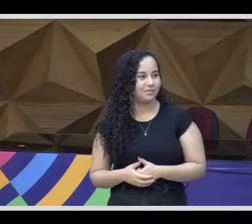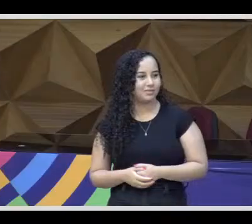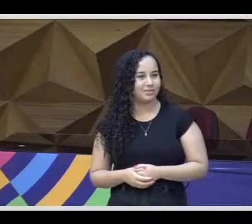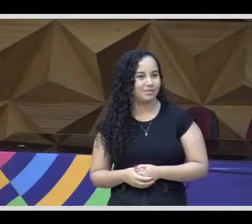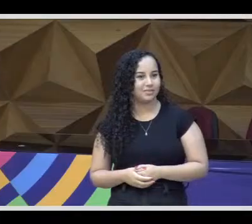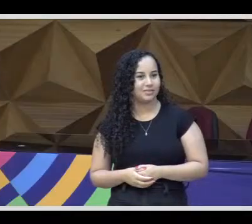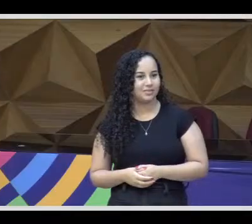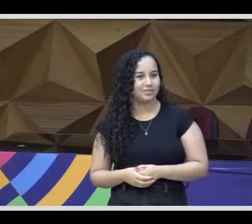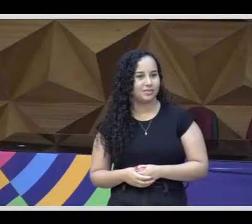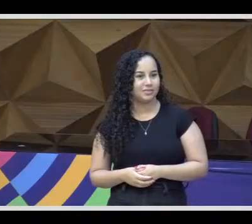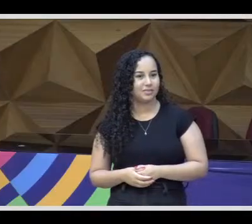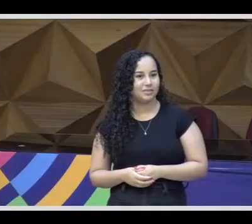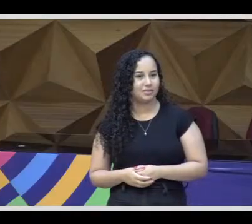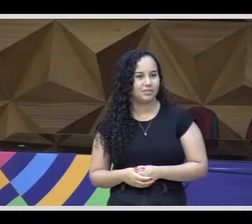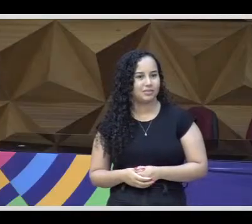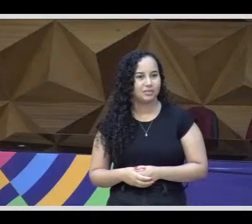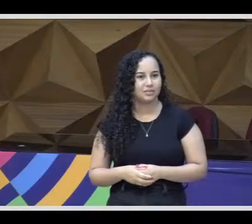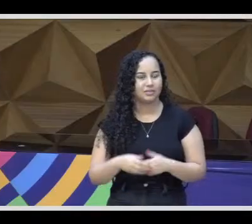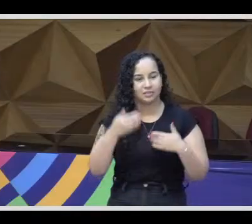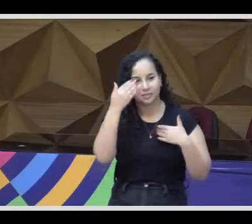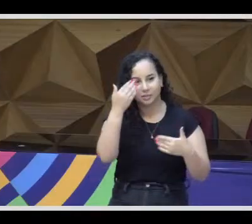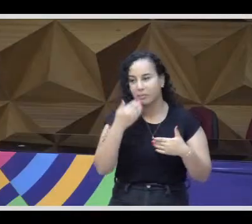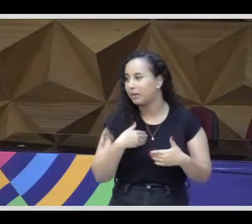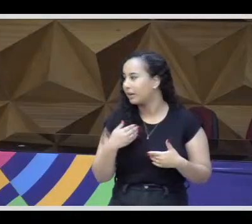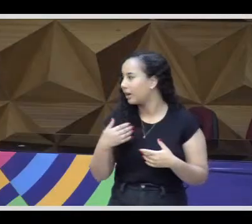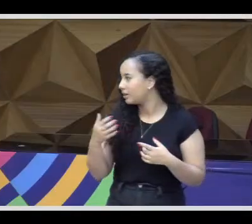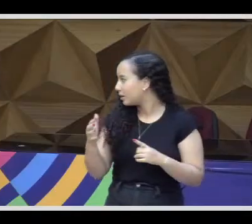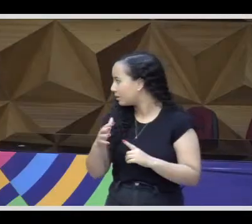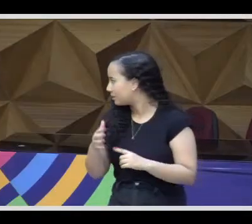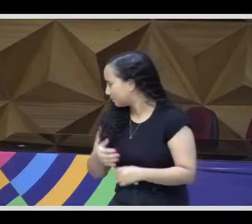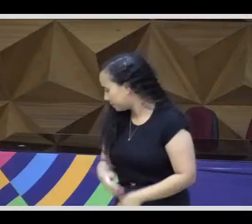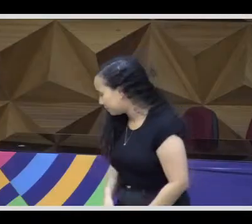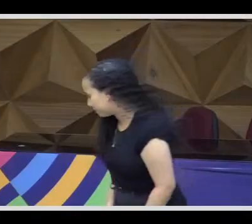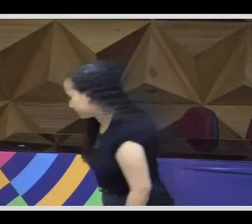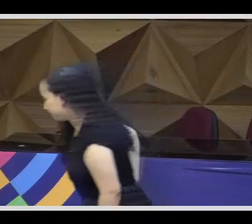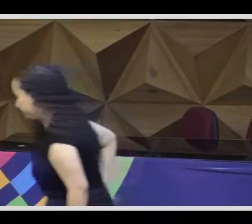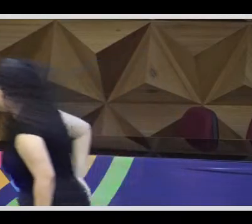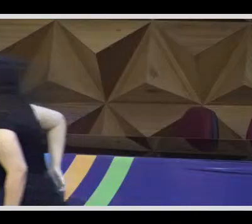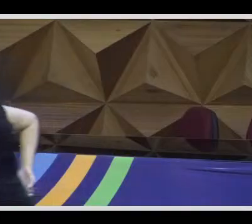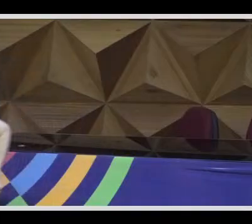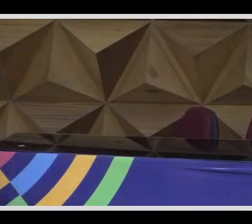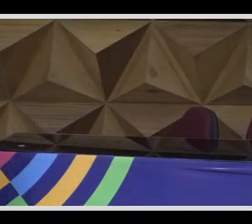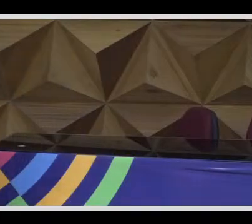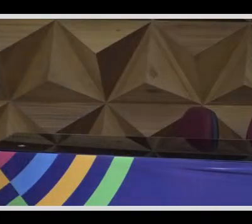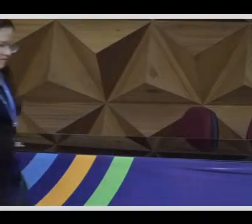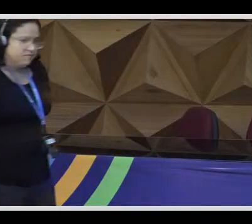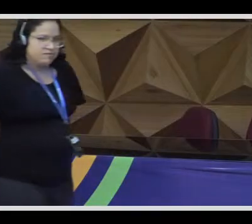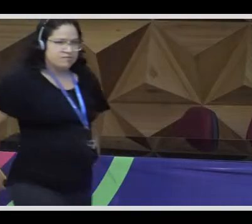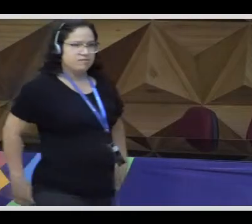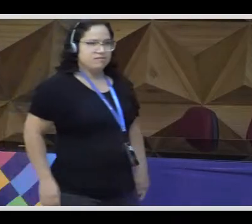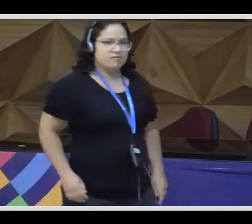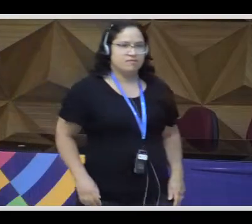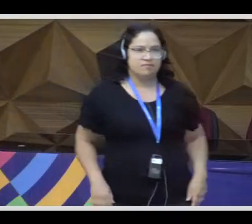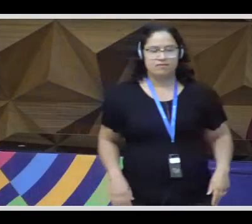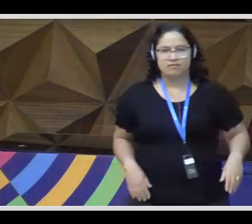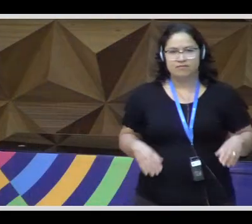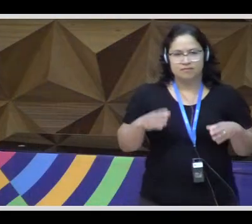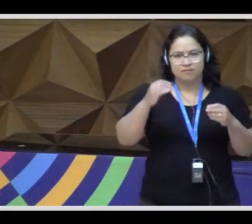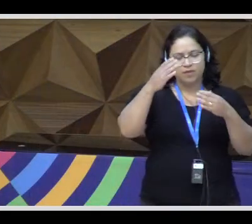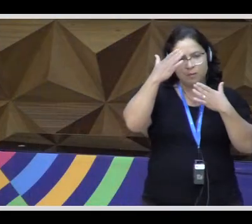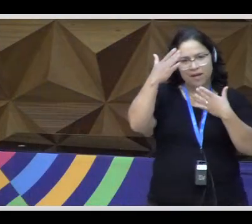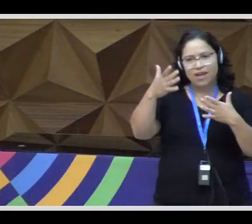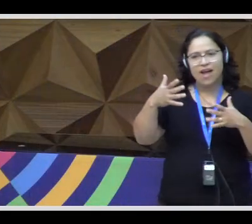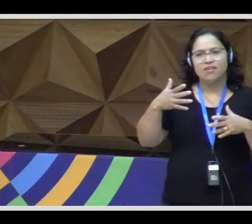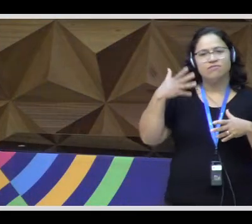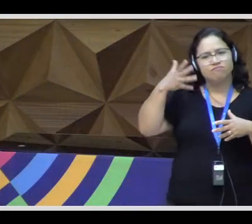Okay, maybe a quick one. Thank you for the very inspiring talk. I was wondering, as you said, that